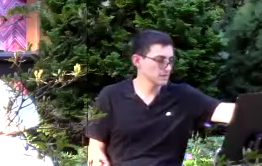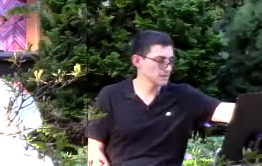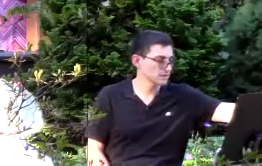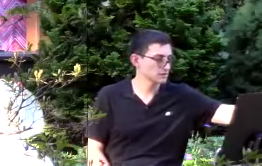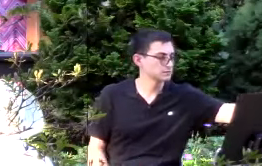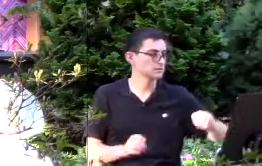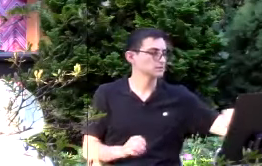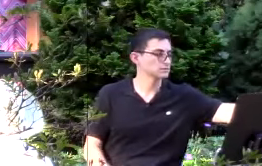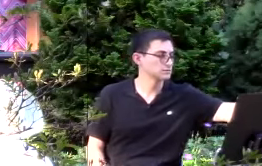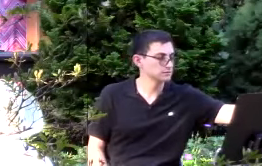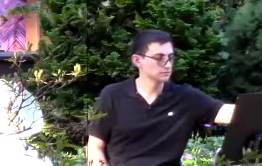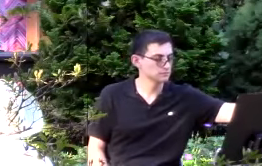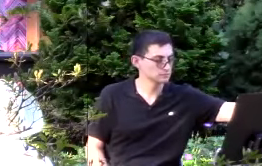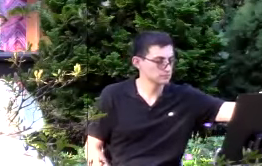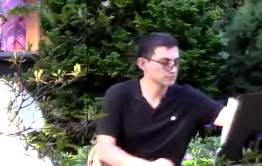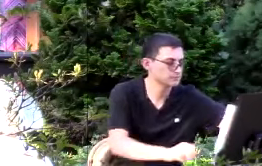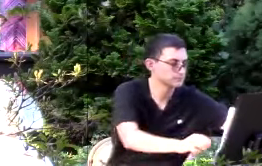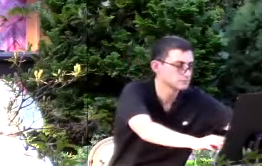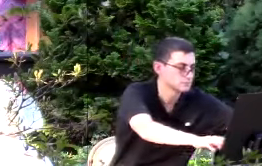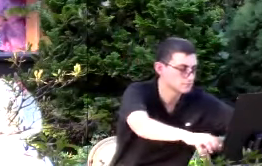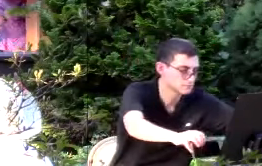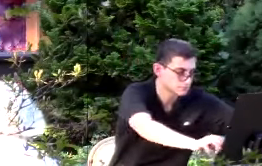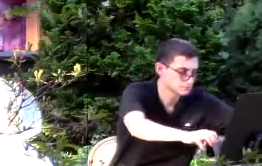162 with the singing of Yismechu.